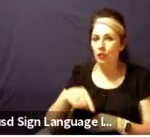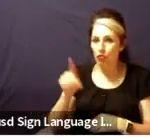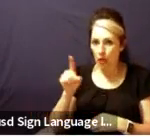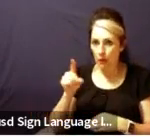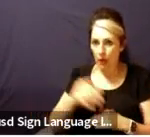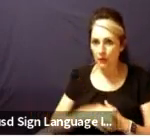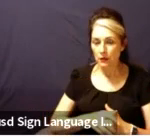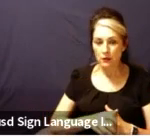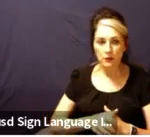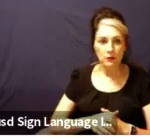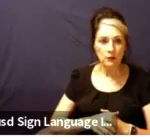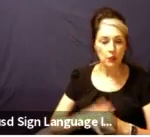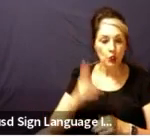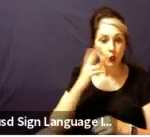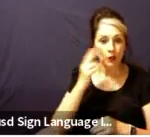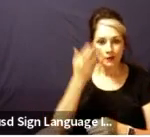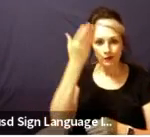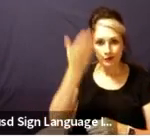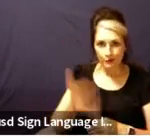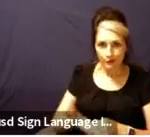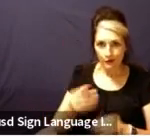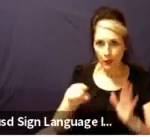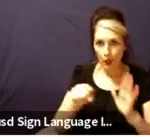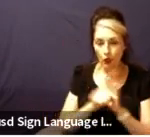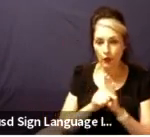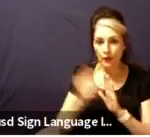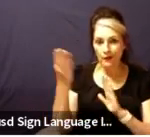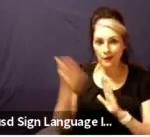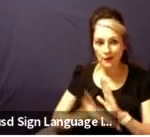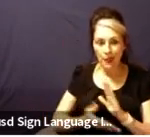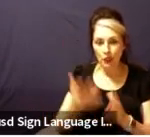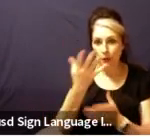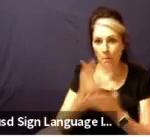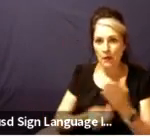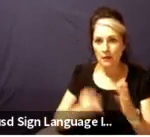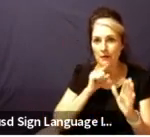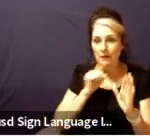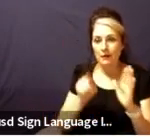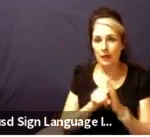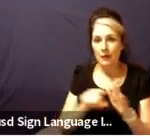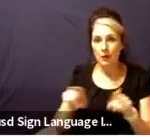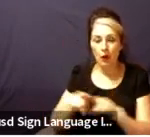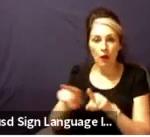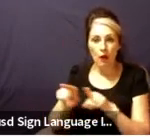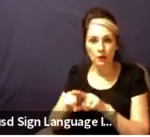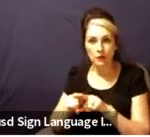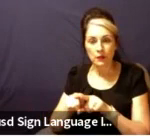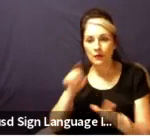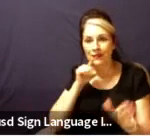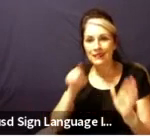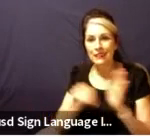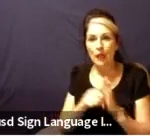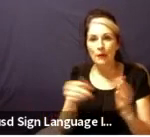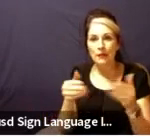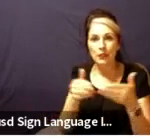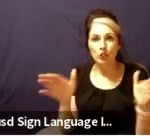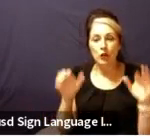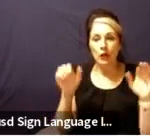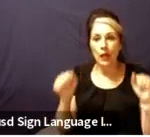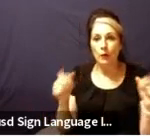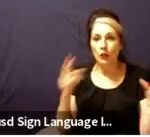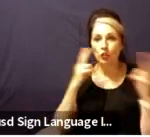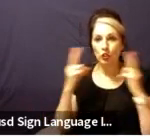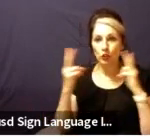boxes. As you can see under grades / missing assignments, as well as just assignments in general, you will be able to view